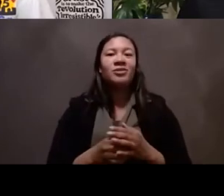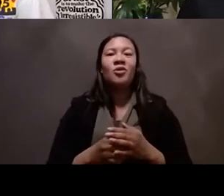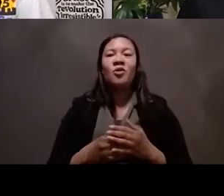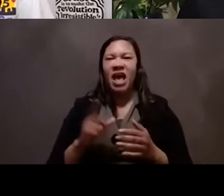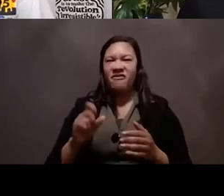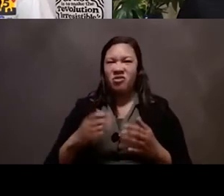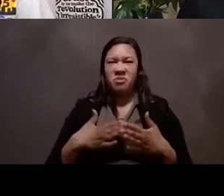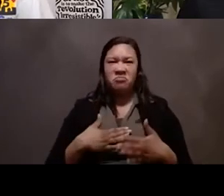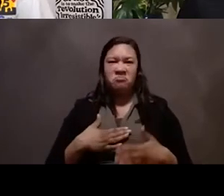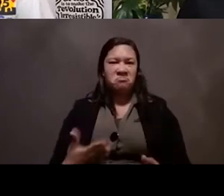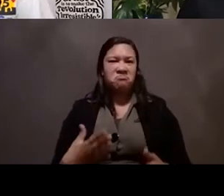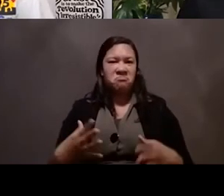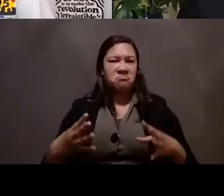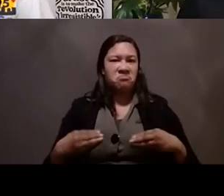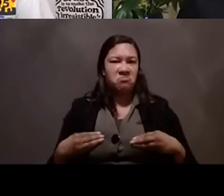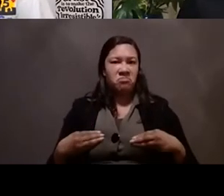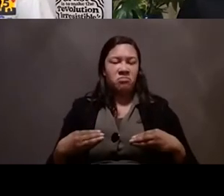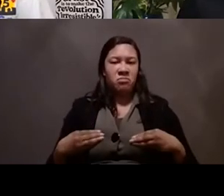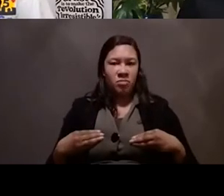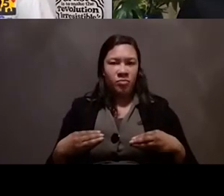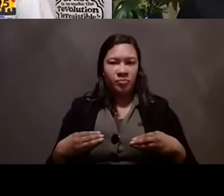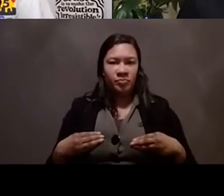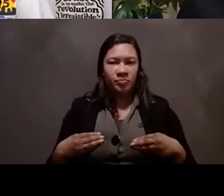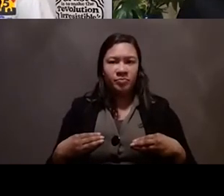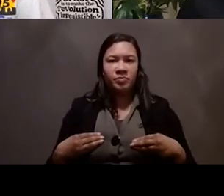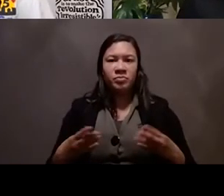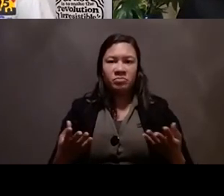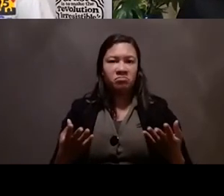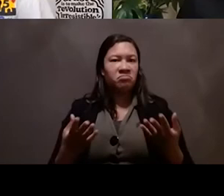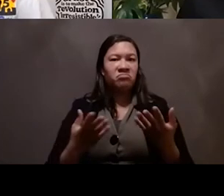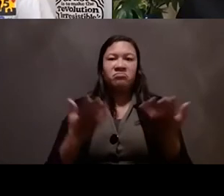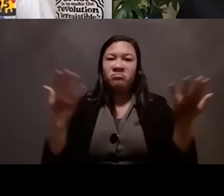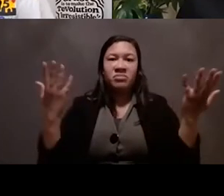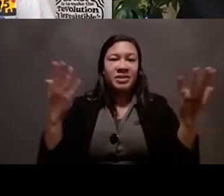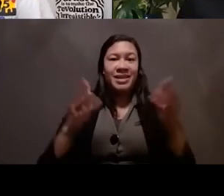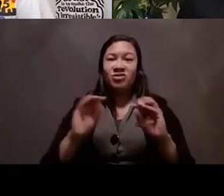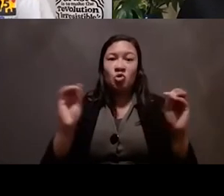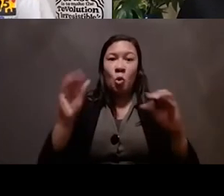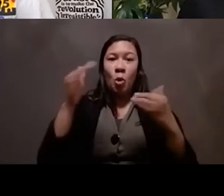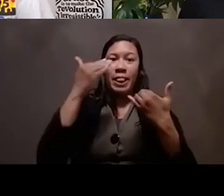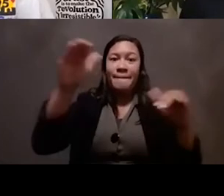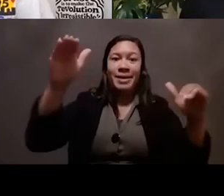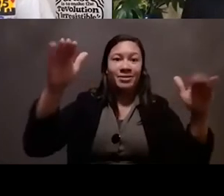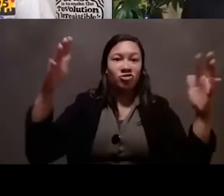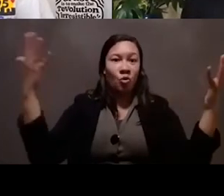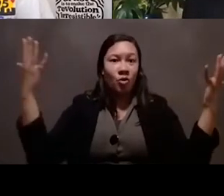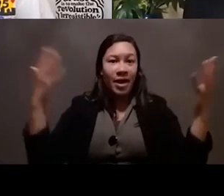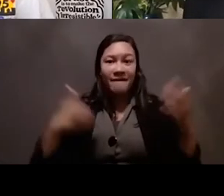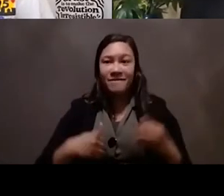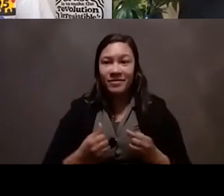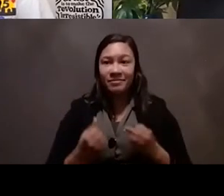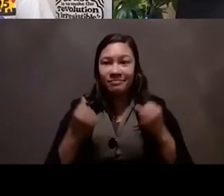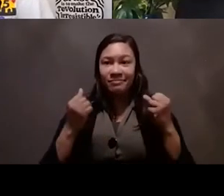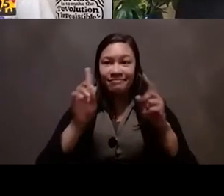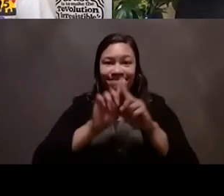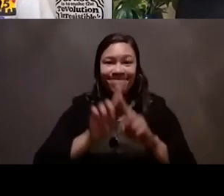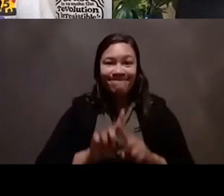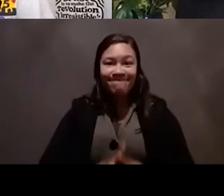that all of this is kind of limitless. Even when I think about